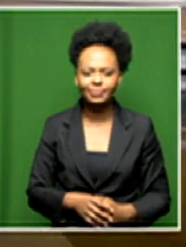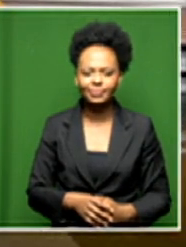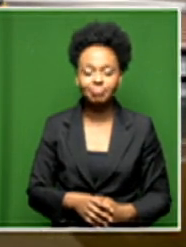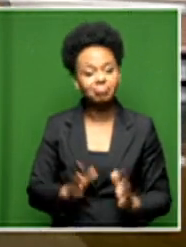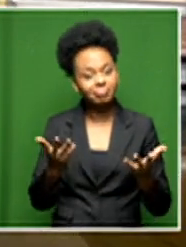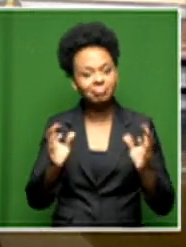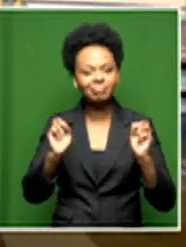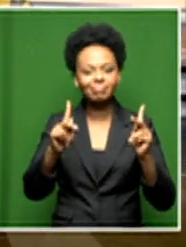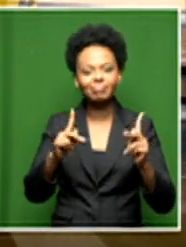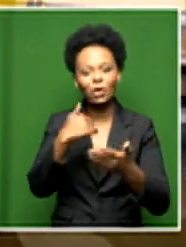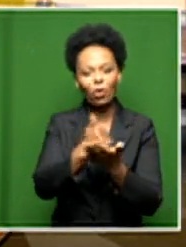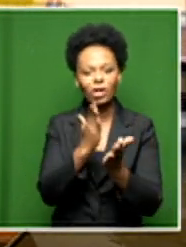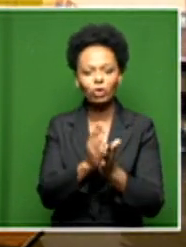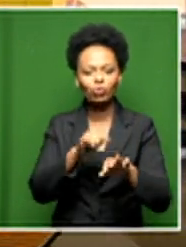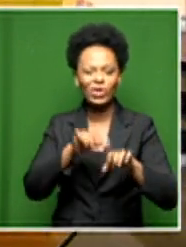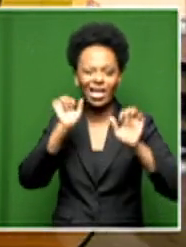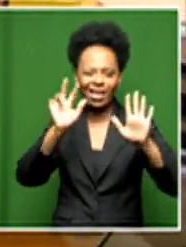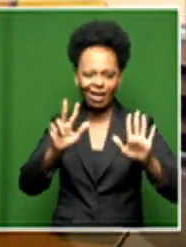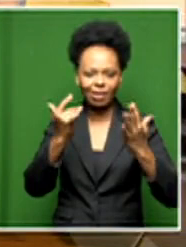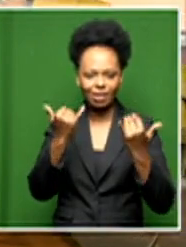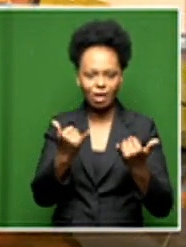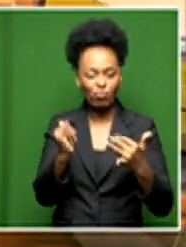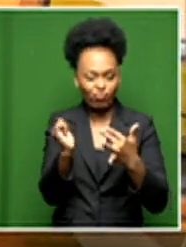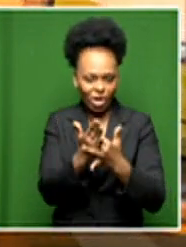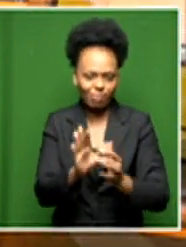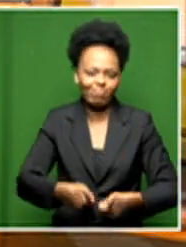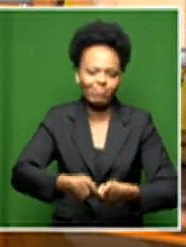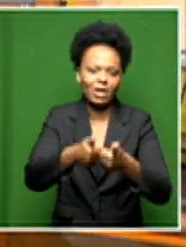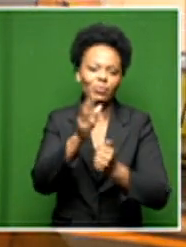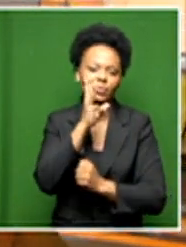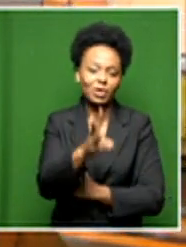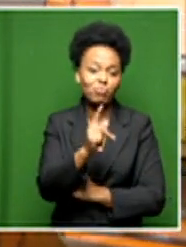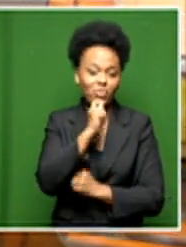All right, it is 7:45. Let's now take a quick break. We'll be back shortly. This is Morning Live.